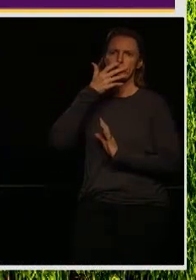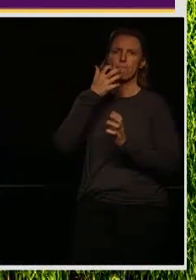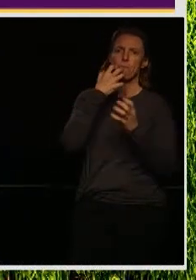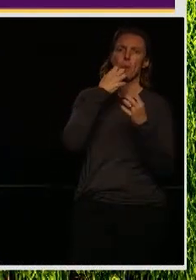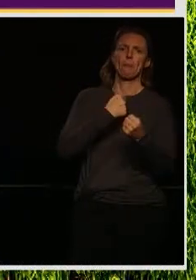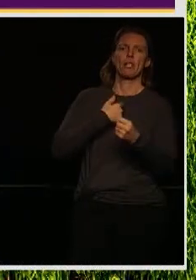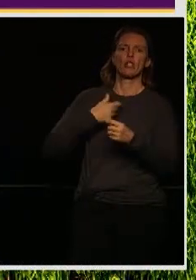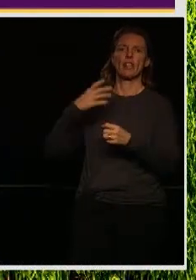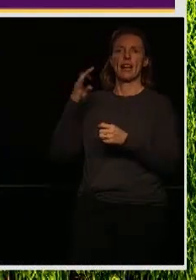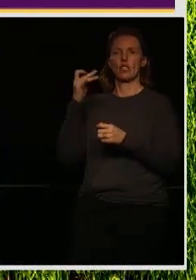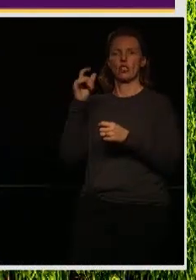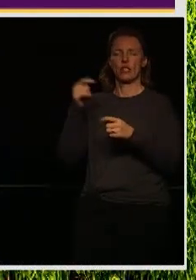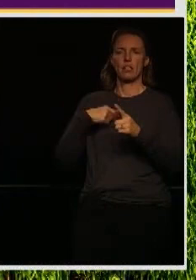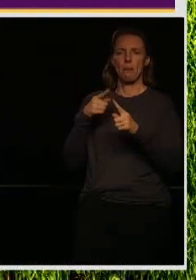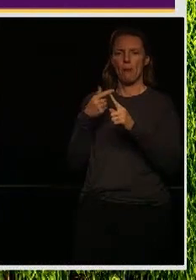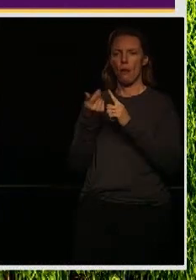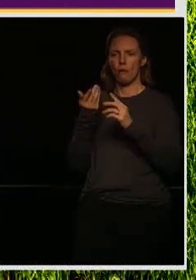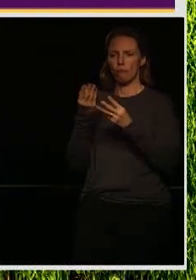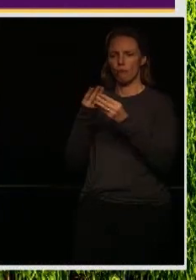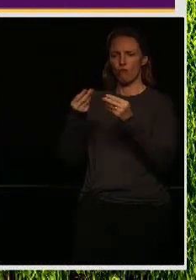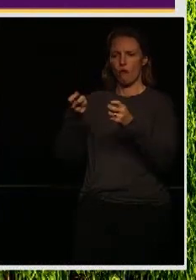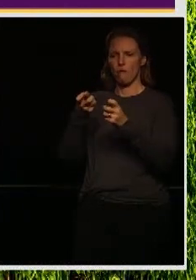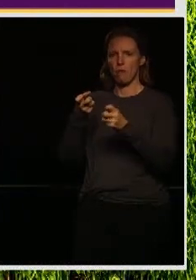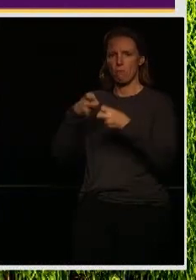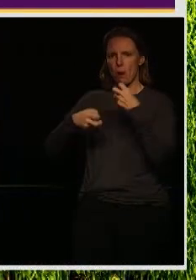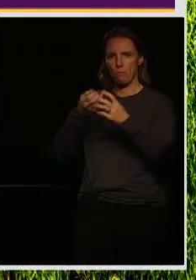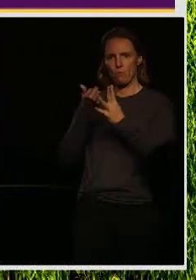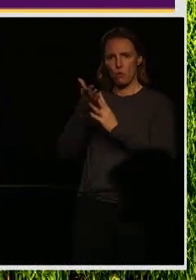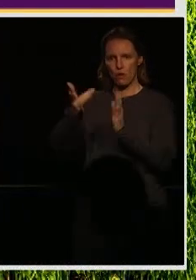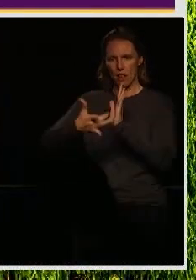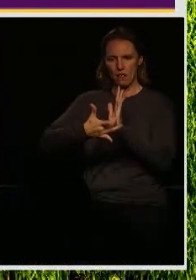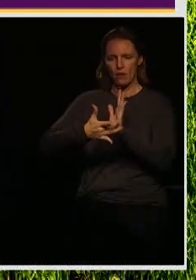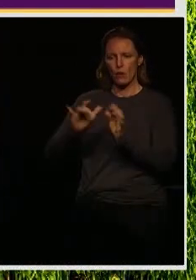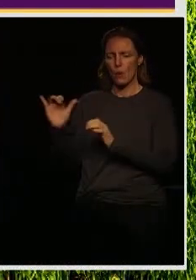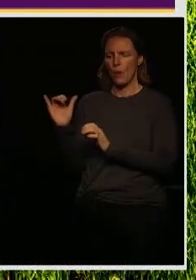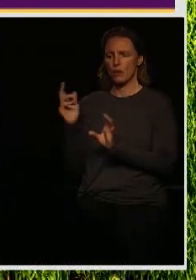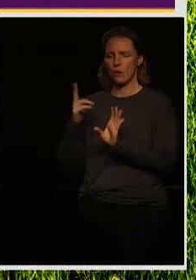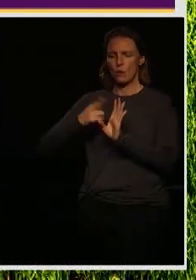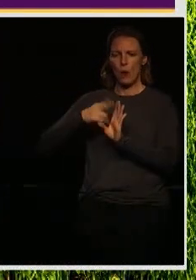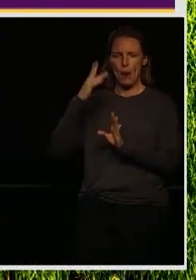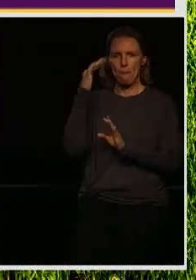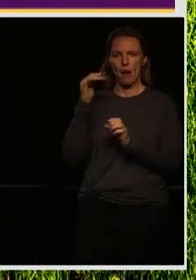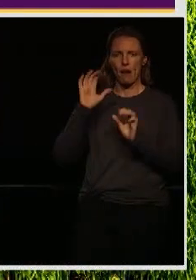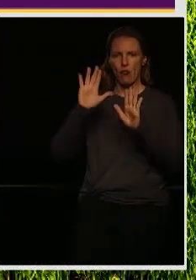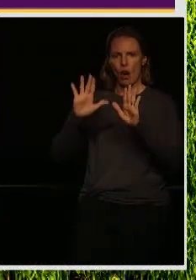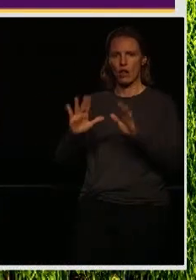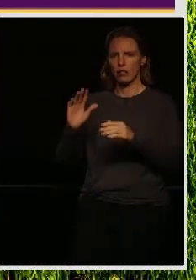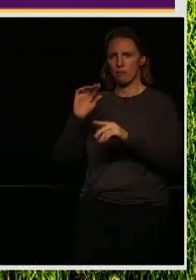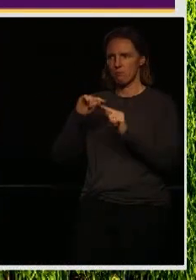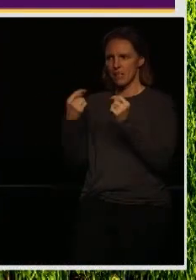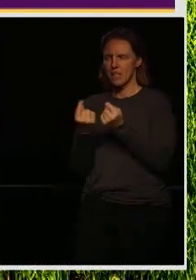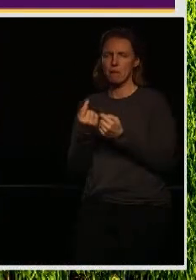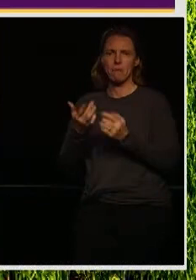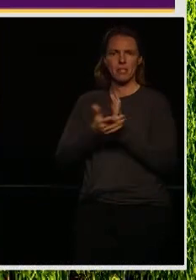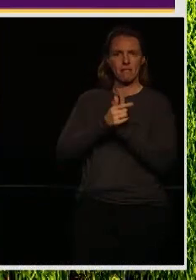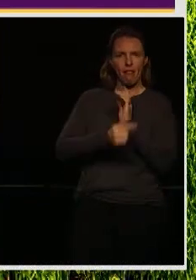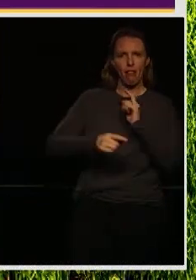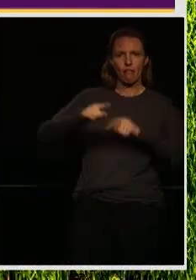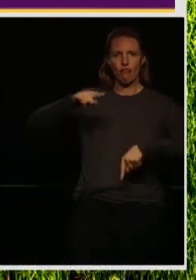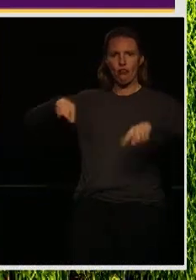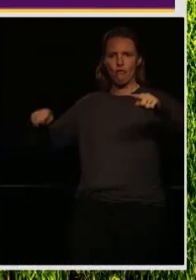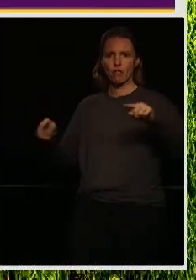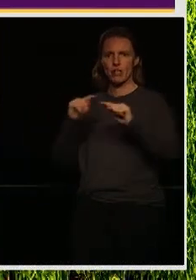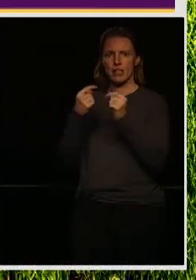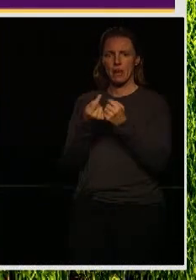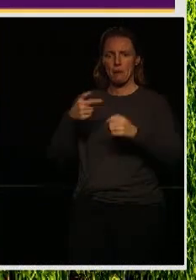problems through technology. We're also joined by an awesome team, a talented and diverse team, both in the US